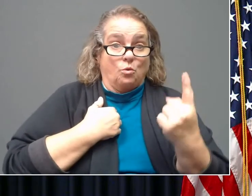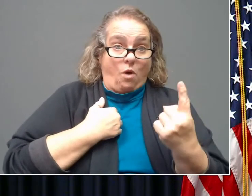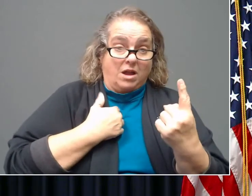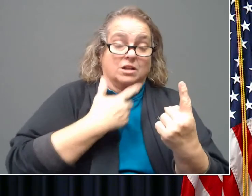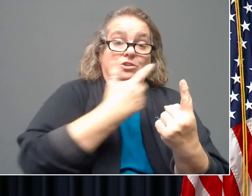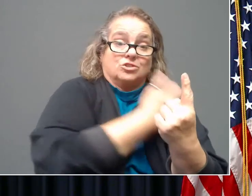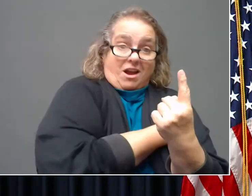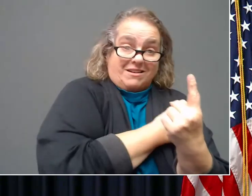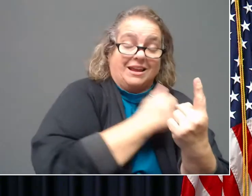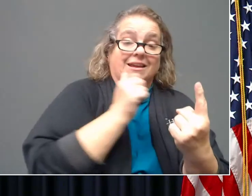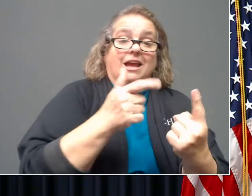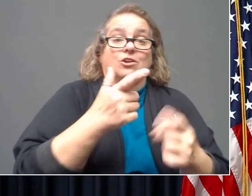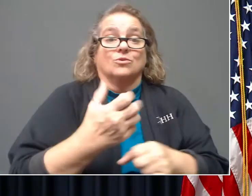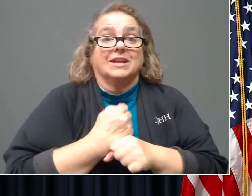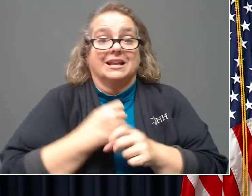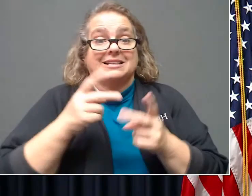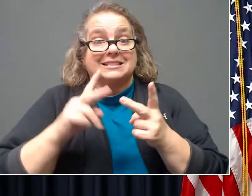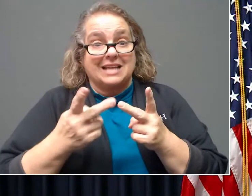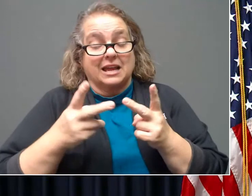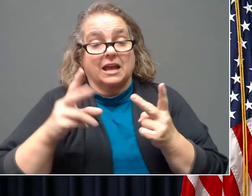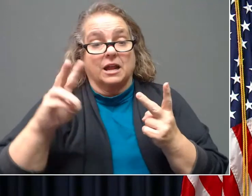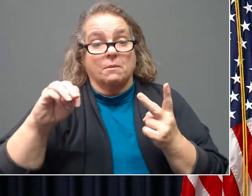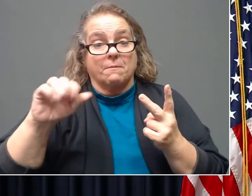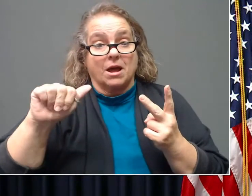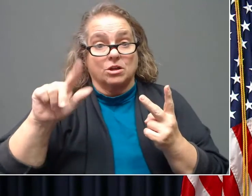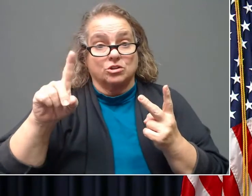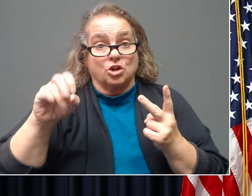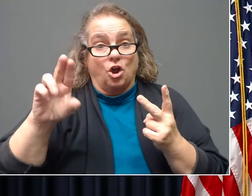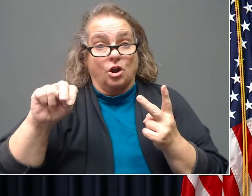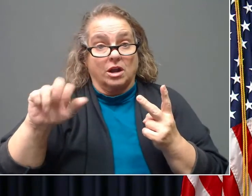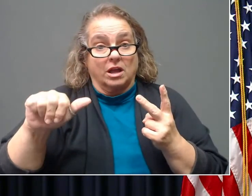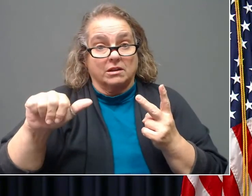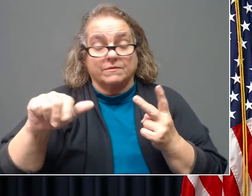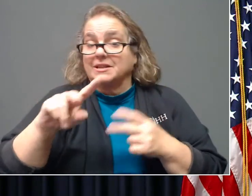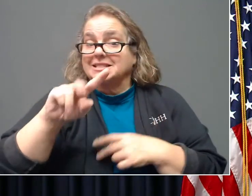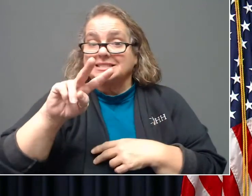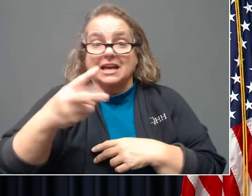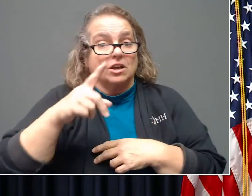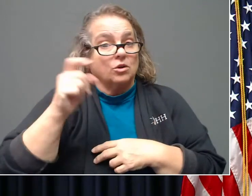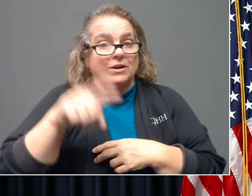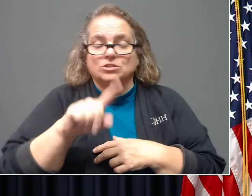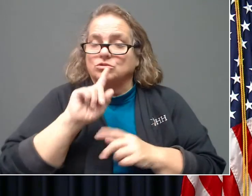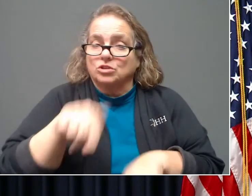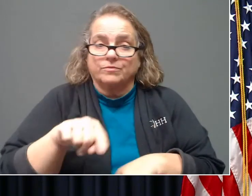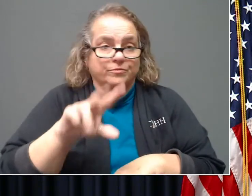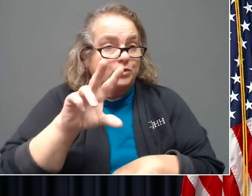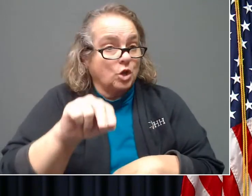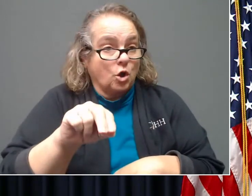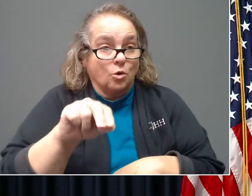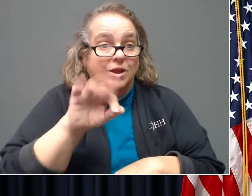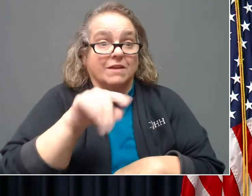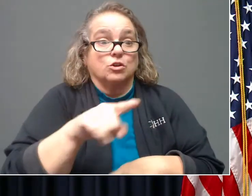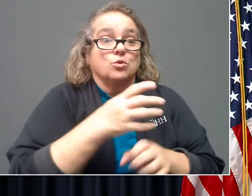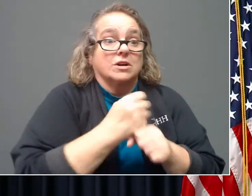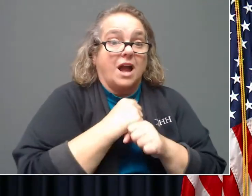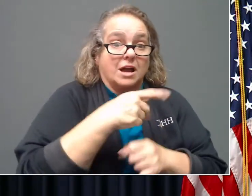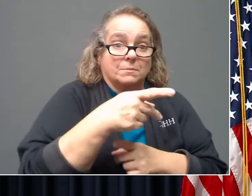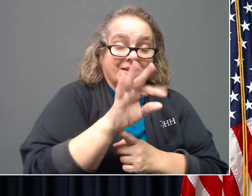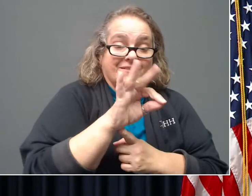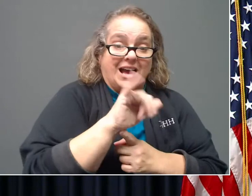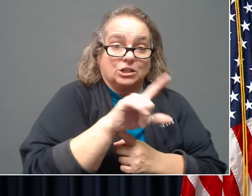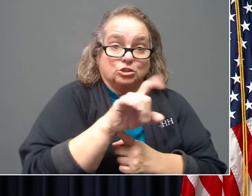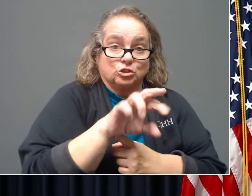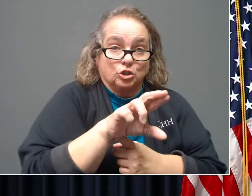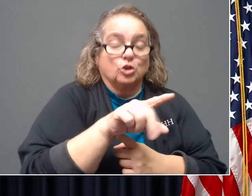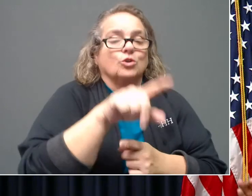one? All right, the second question is no. If you got Pfizer, you need Pfizer. If you got Moderna, you